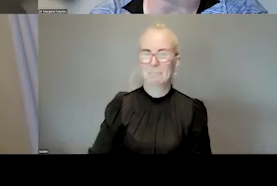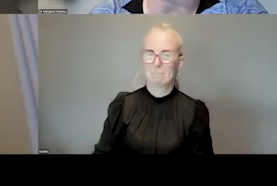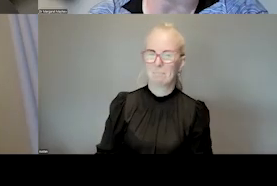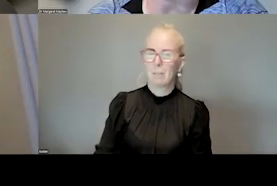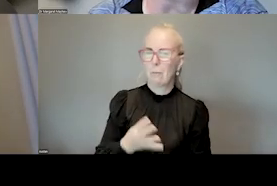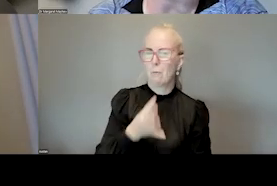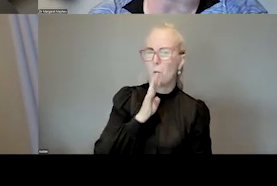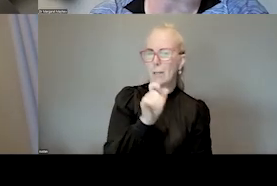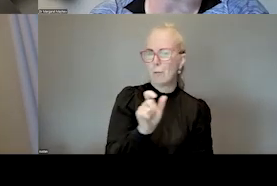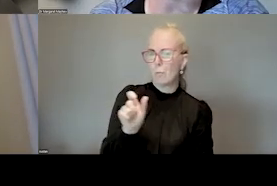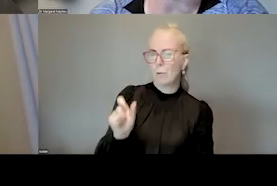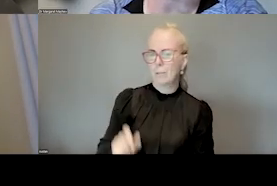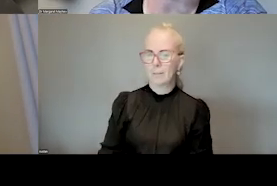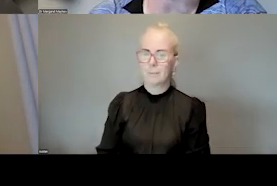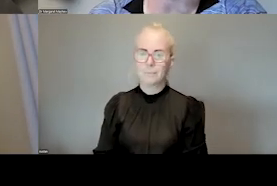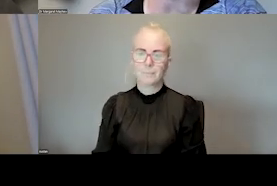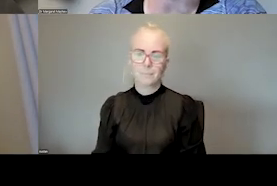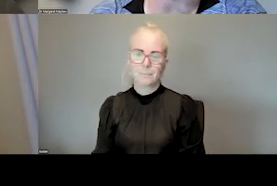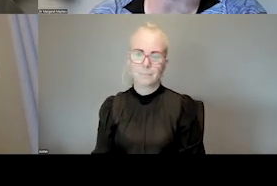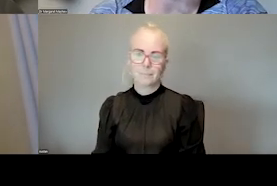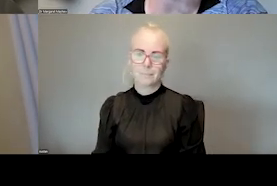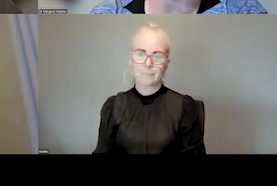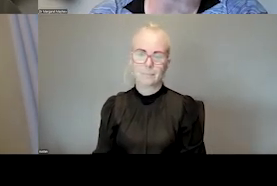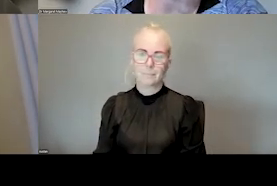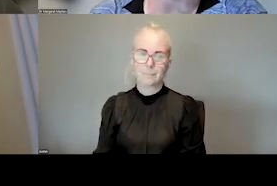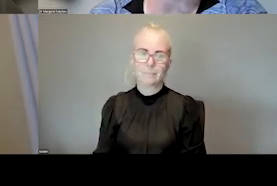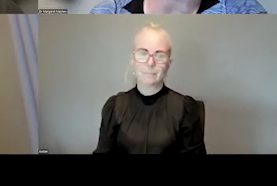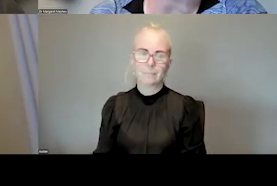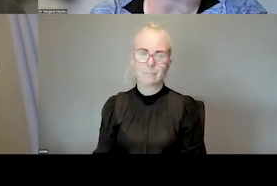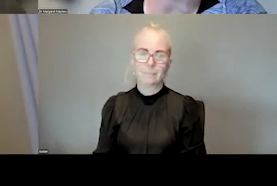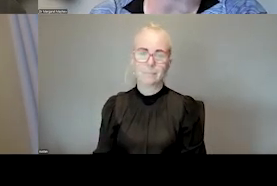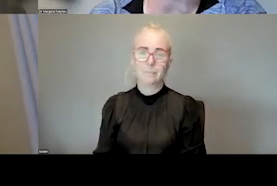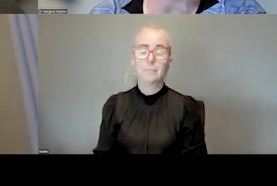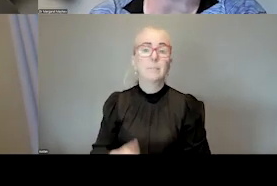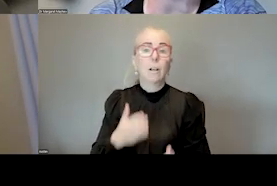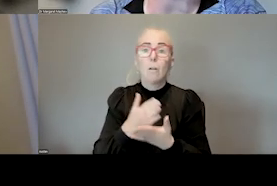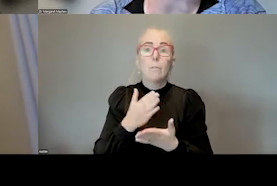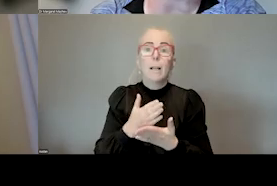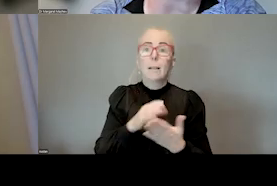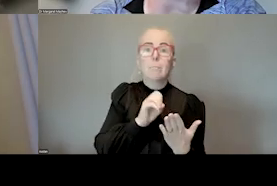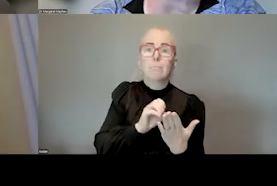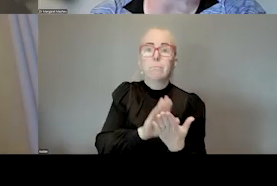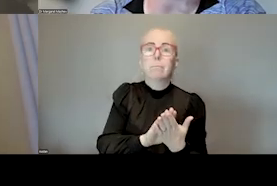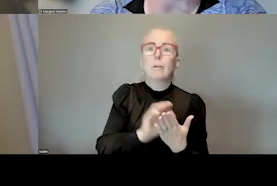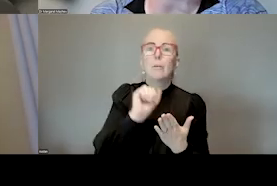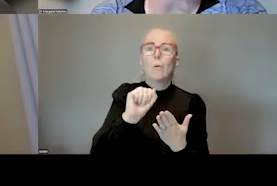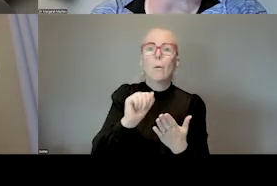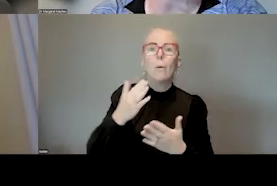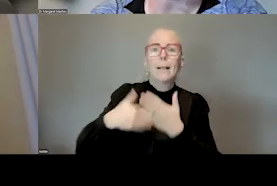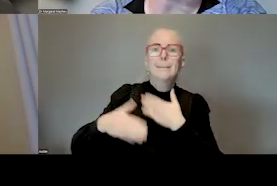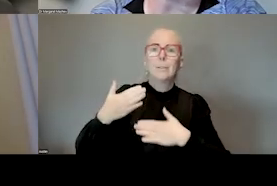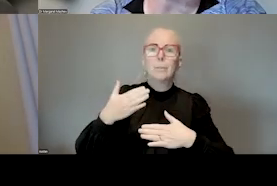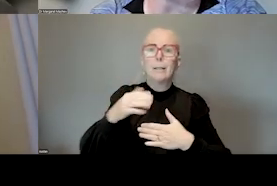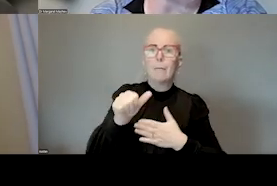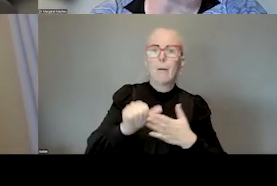Yeah. So in this case, we're just looking for just a bio, basically something that relates to your